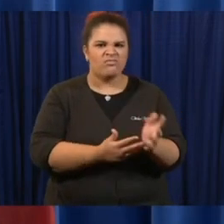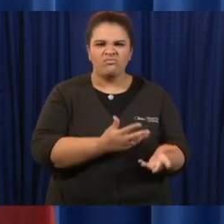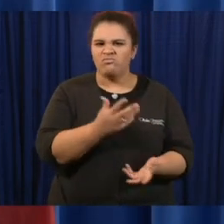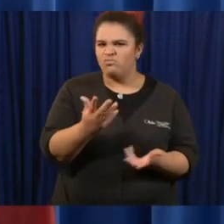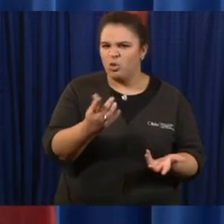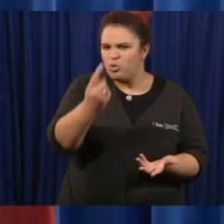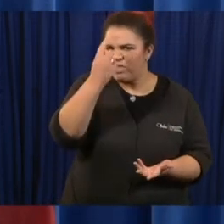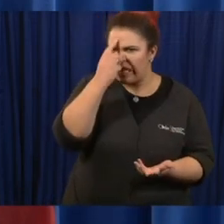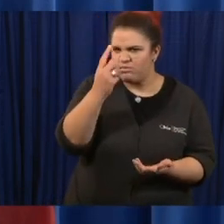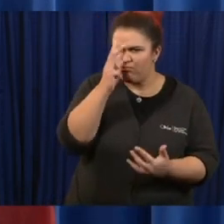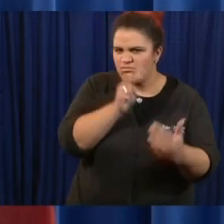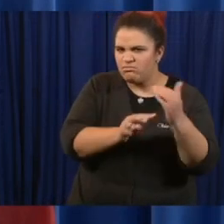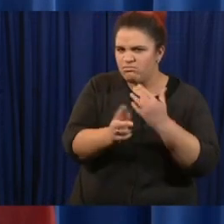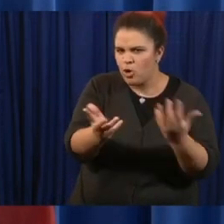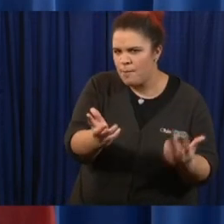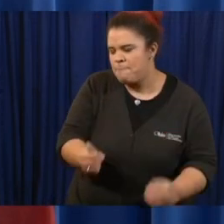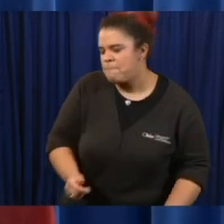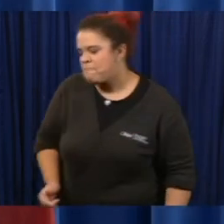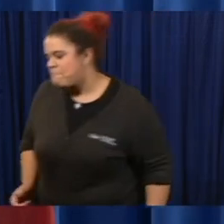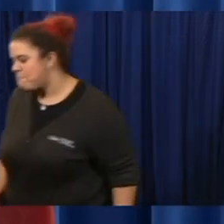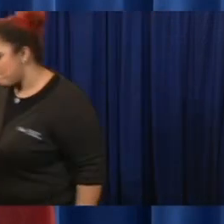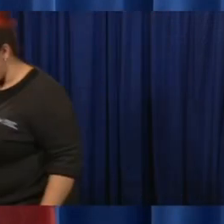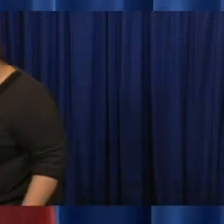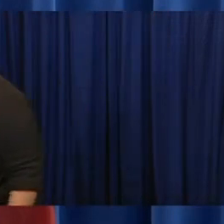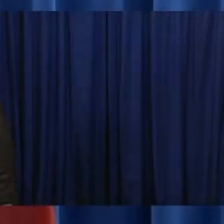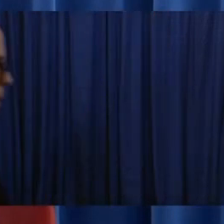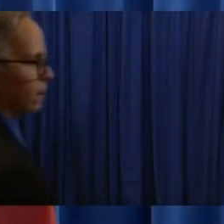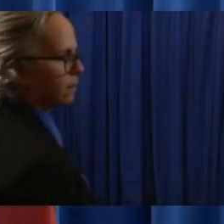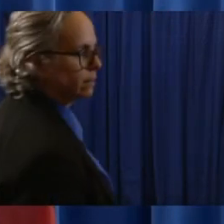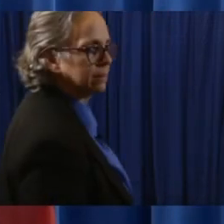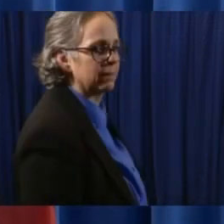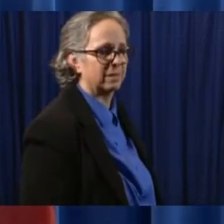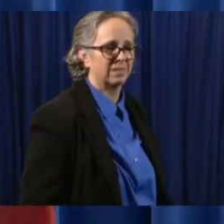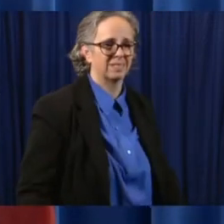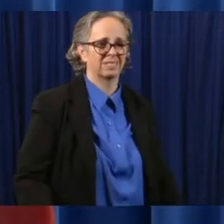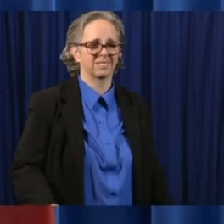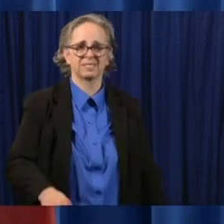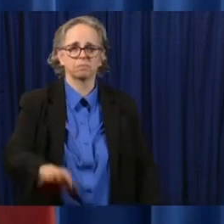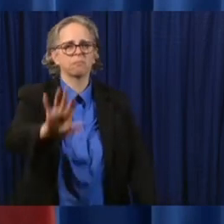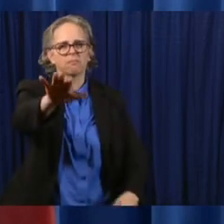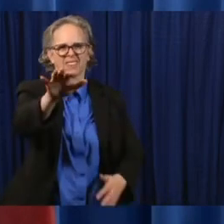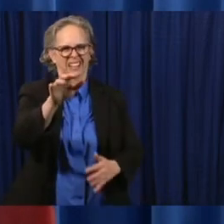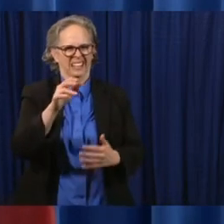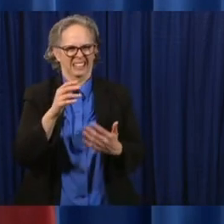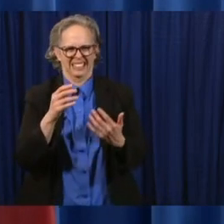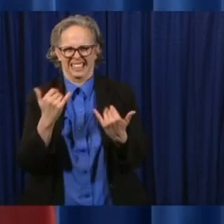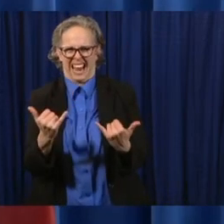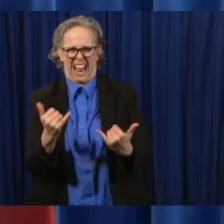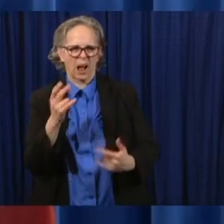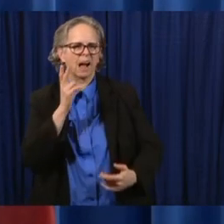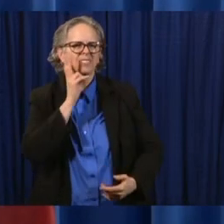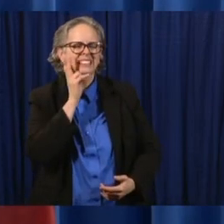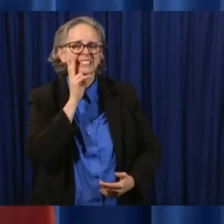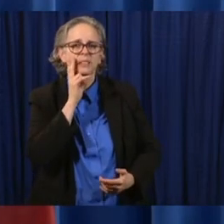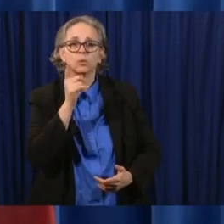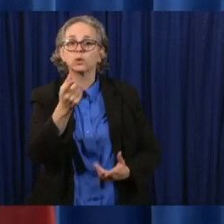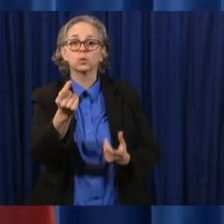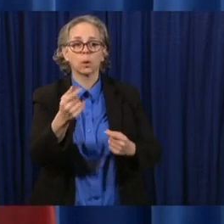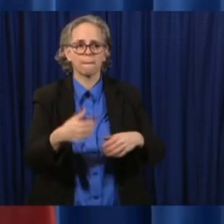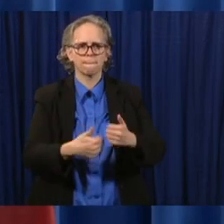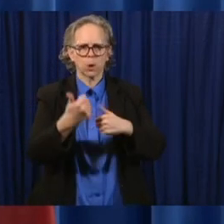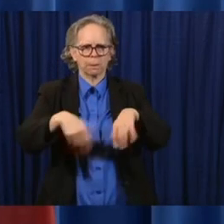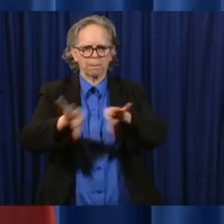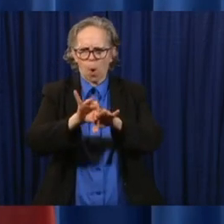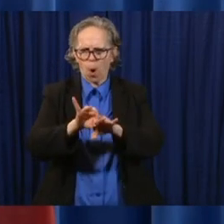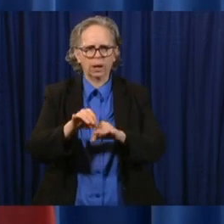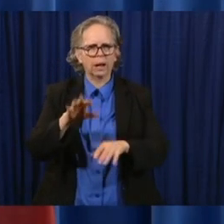I think we're going to have to see. Look, the most important thing is for kids to learn, and that's what we're going to focus on. We're going to focus